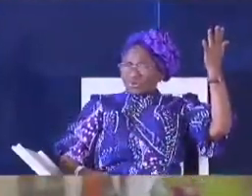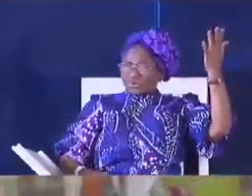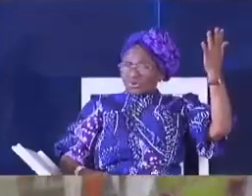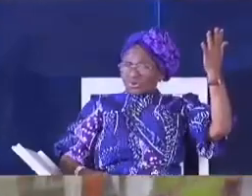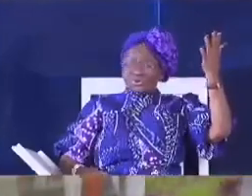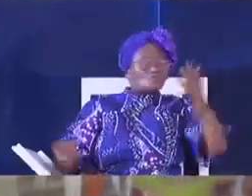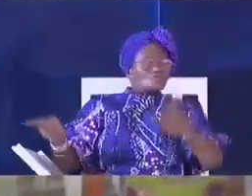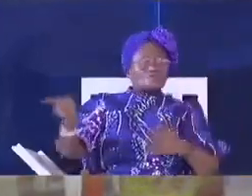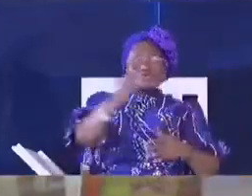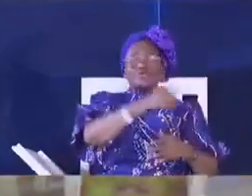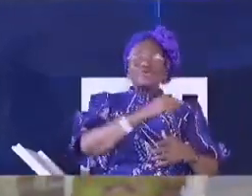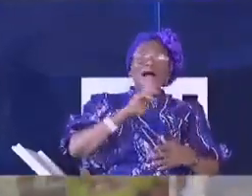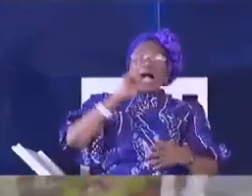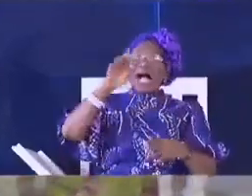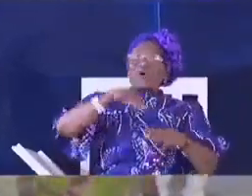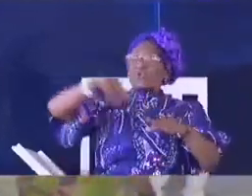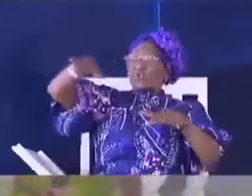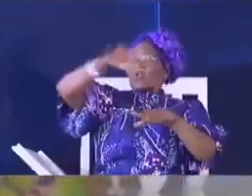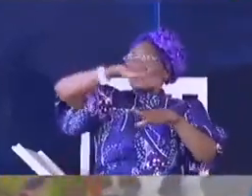over now.